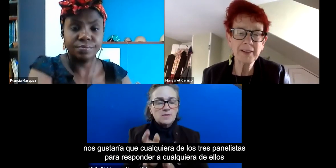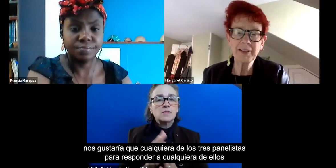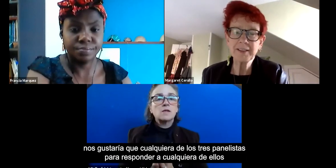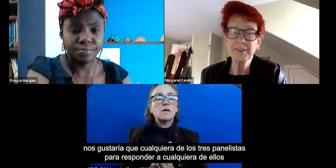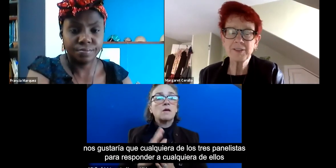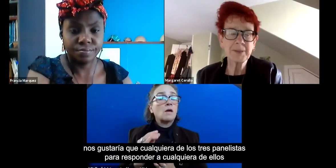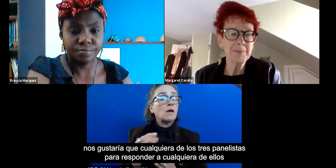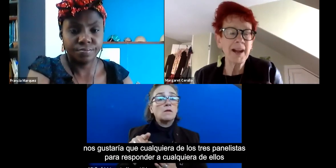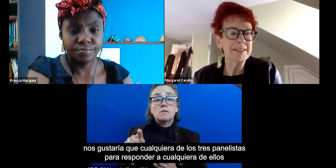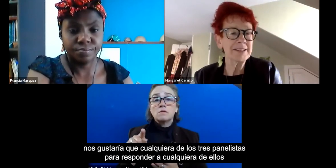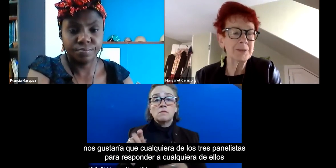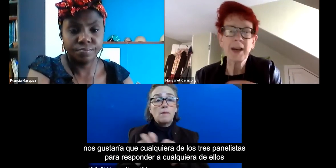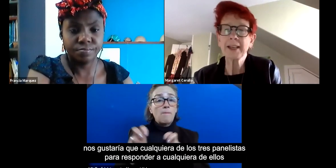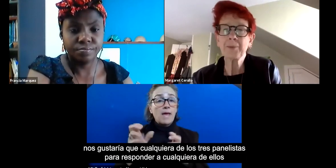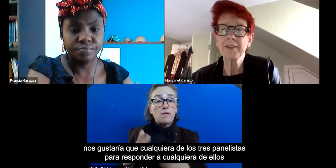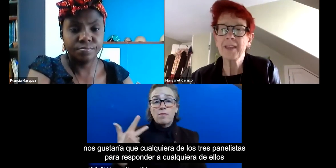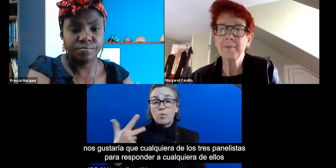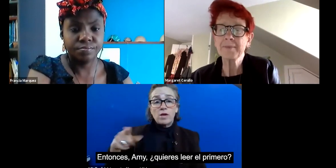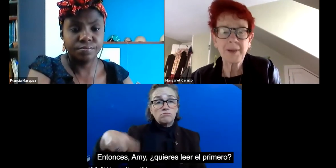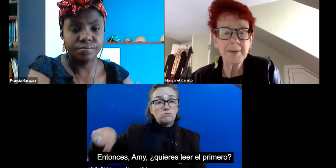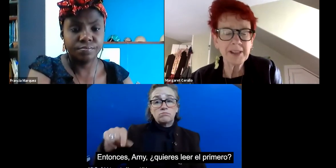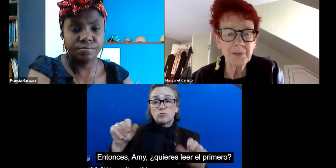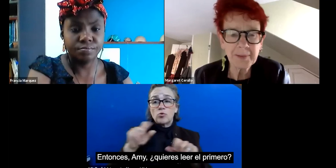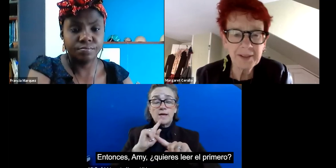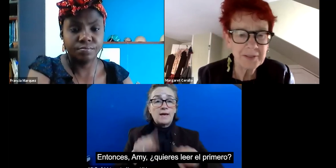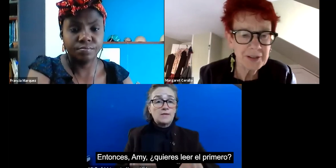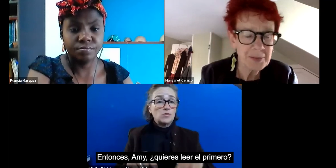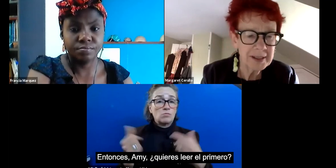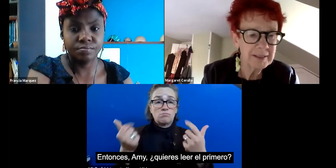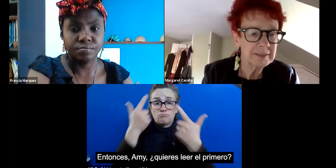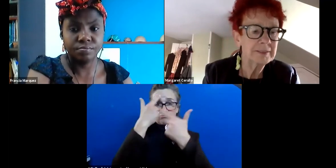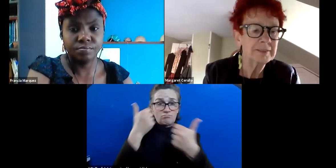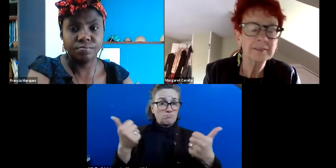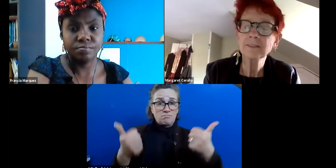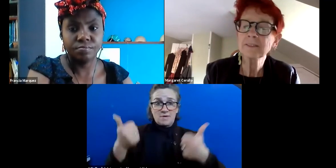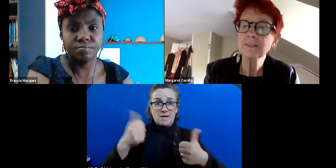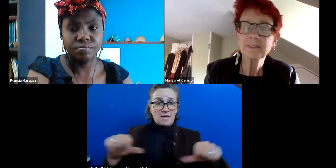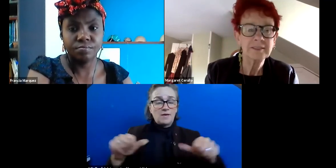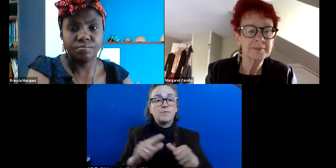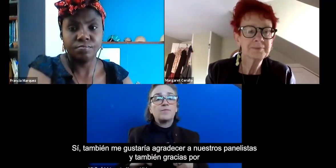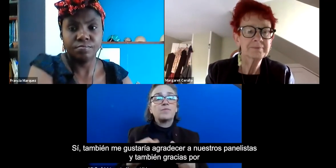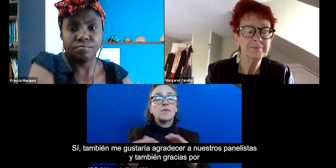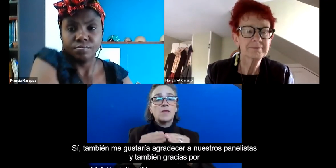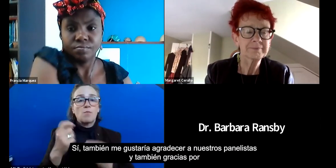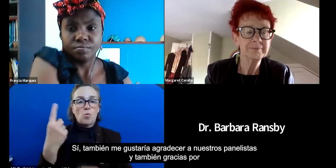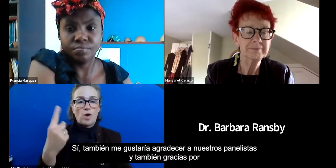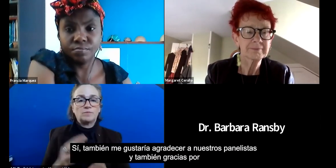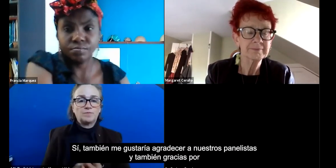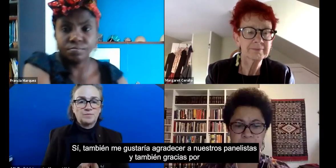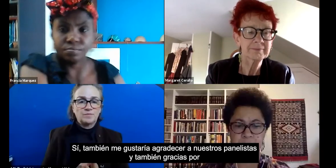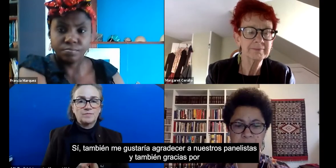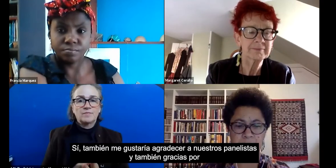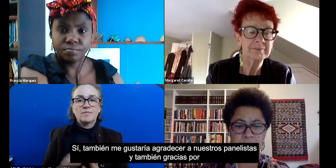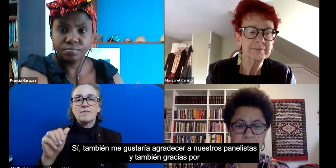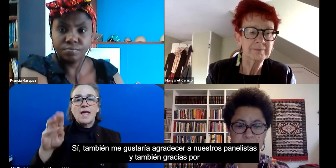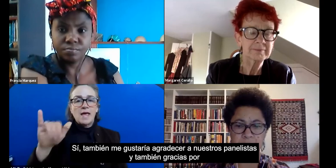three panelists to respond to any one of them. So Amy, do you want to read the first one? Yeah, and I also like to thank our